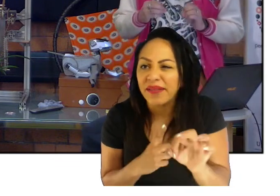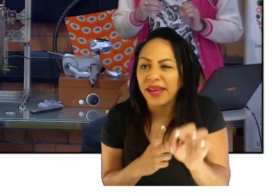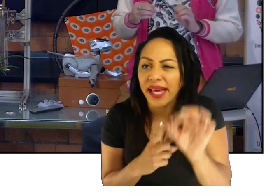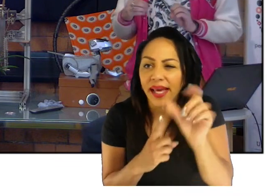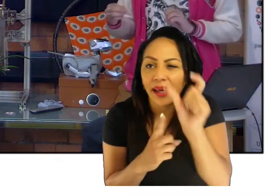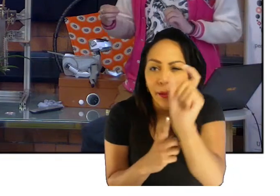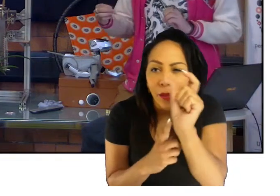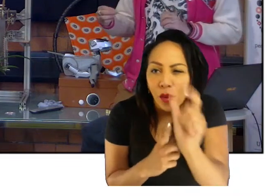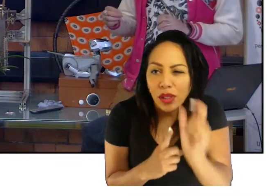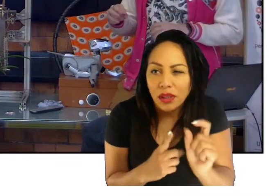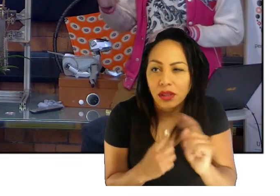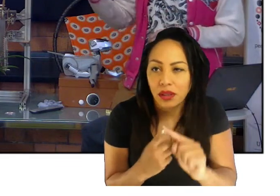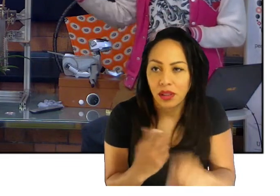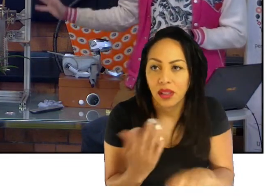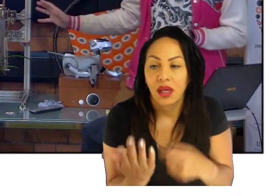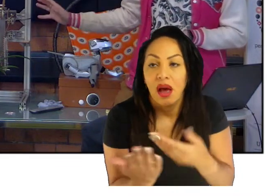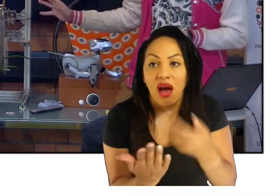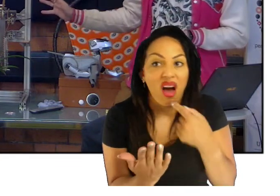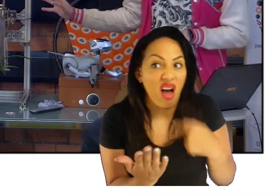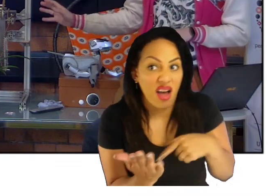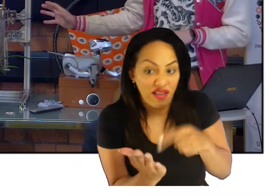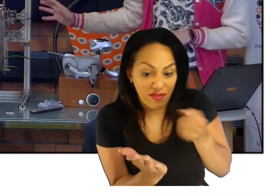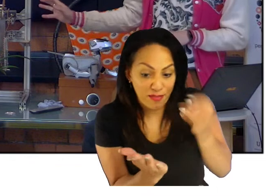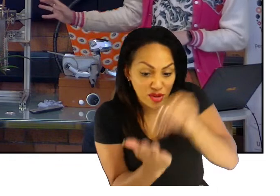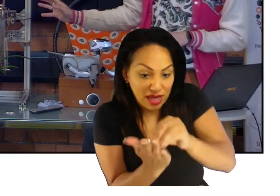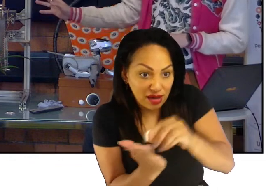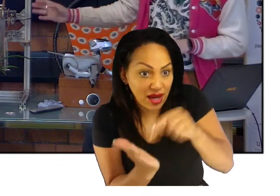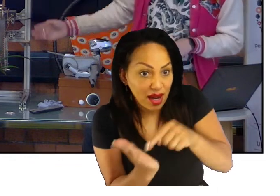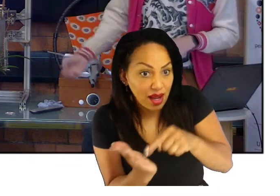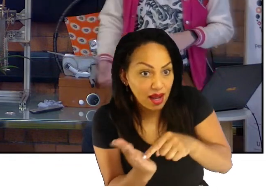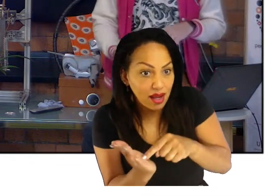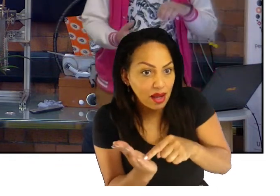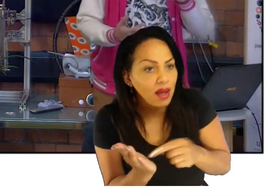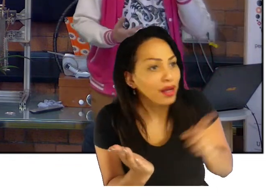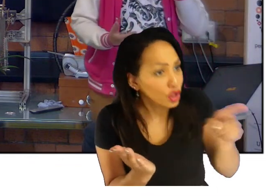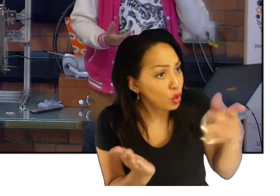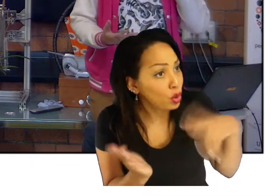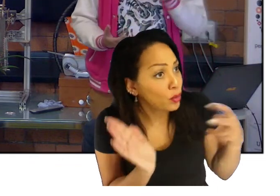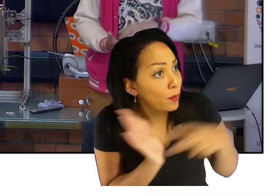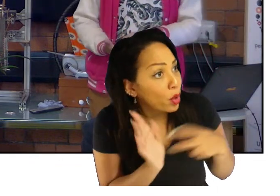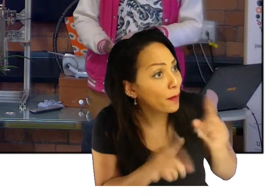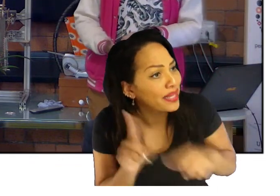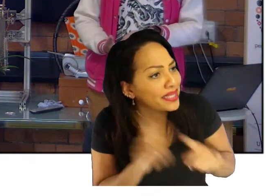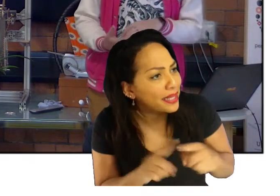actually say what it's for, so I don't think that I'm going to get fired the next day.